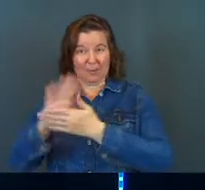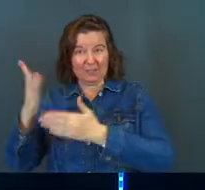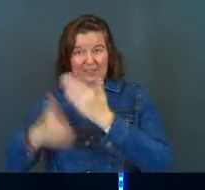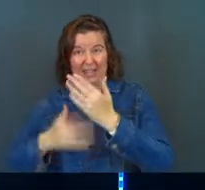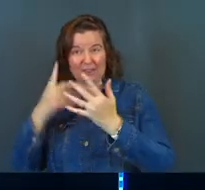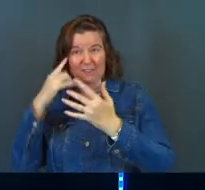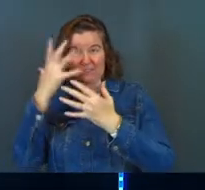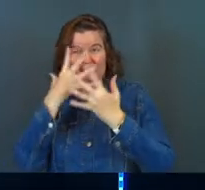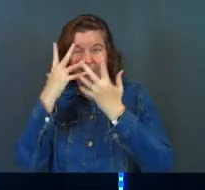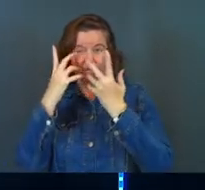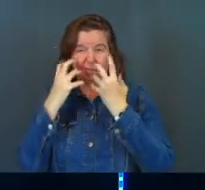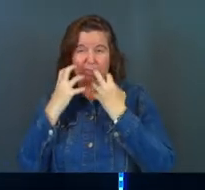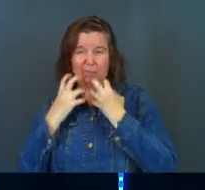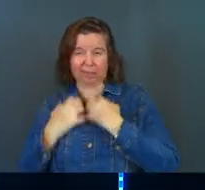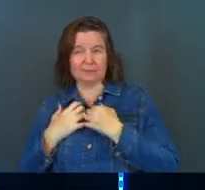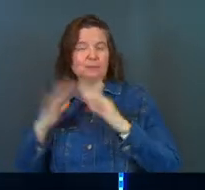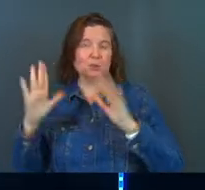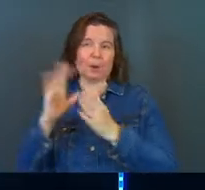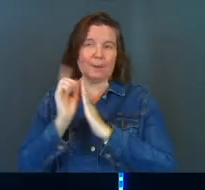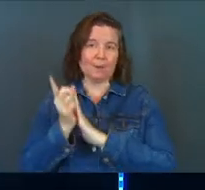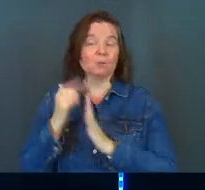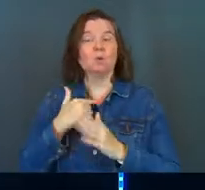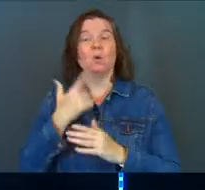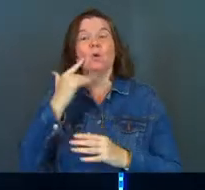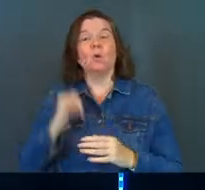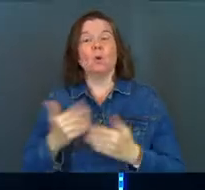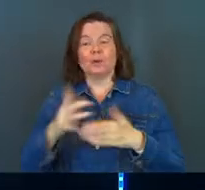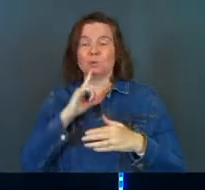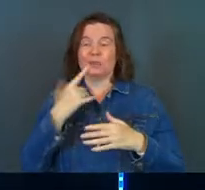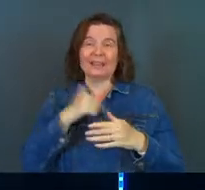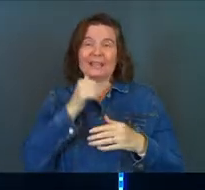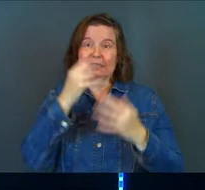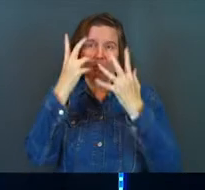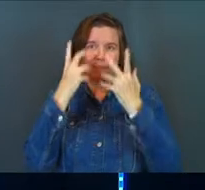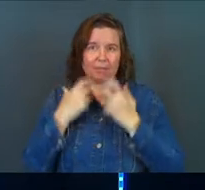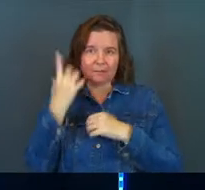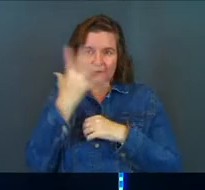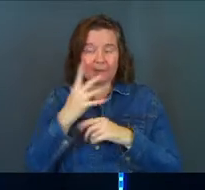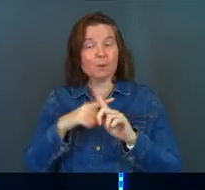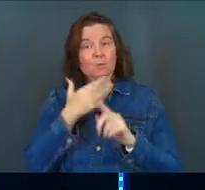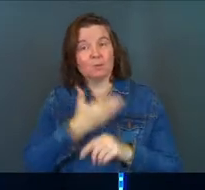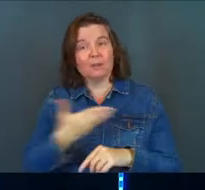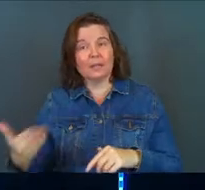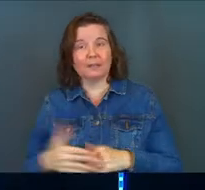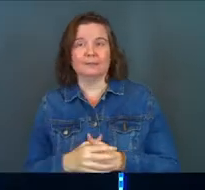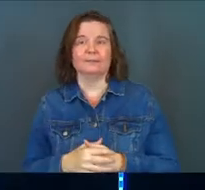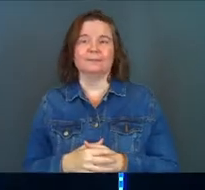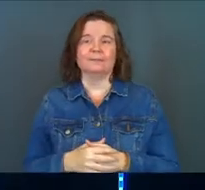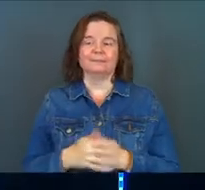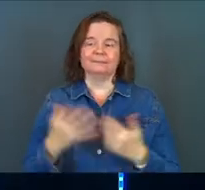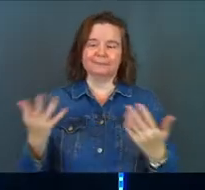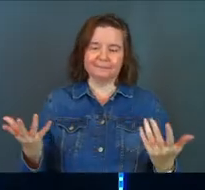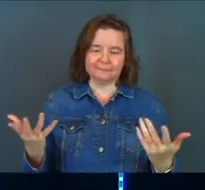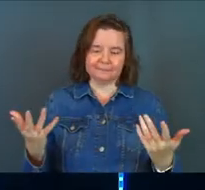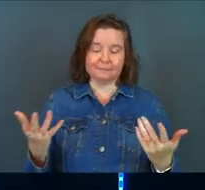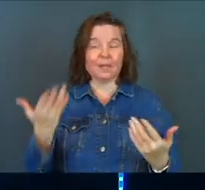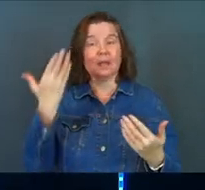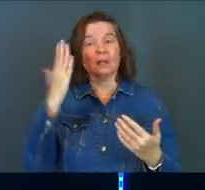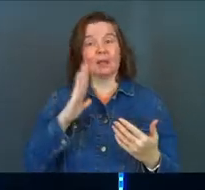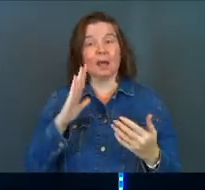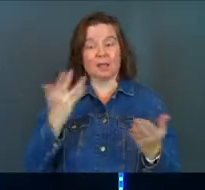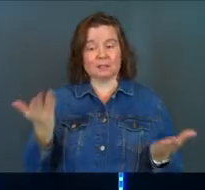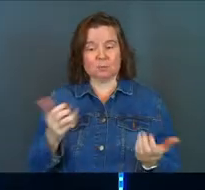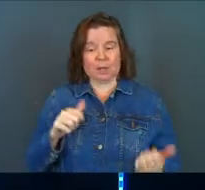moment. But anyway, the big gold box, so that was a real thing. It didn't melt anybody's face off, but it was a real thing. And